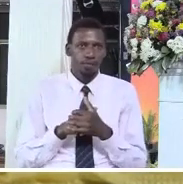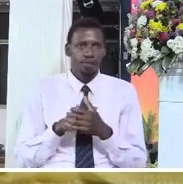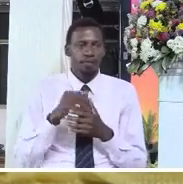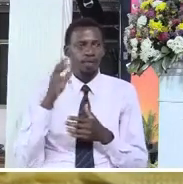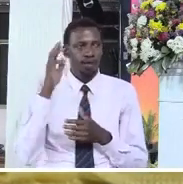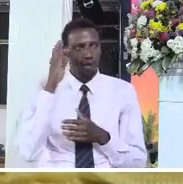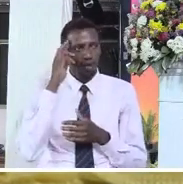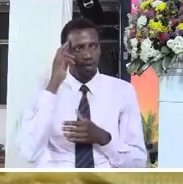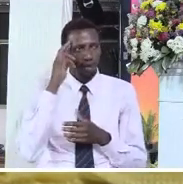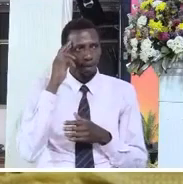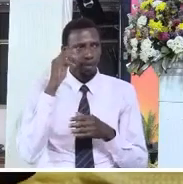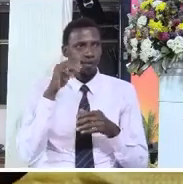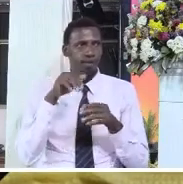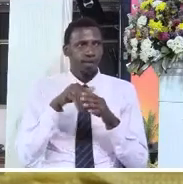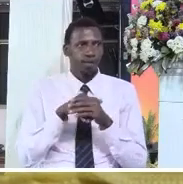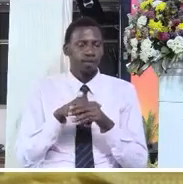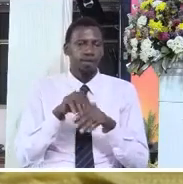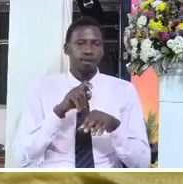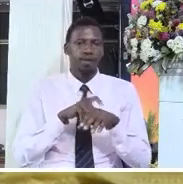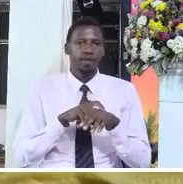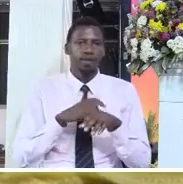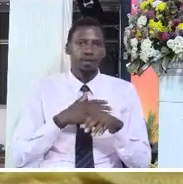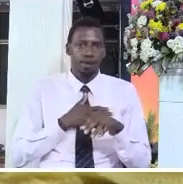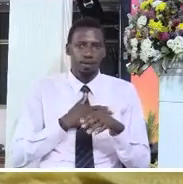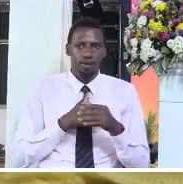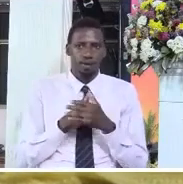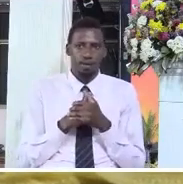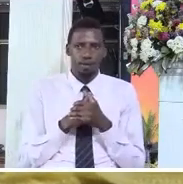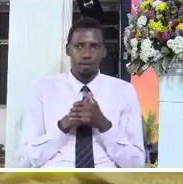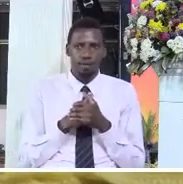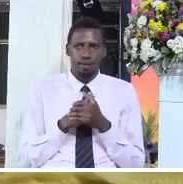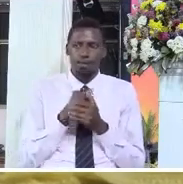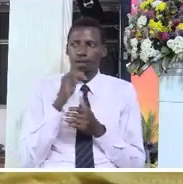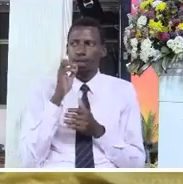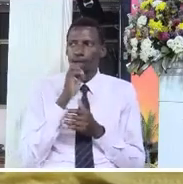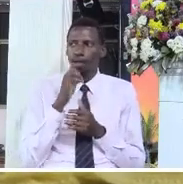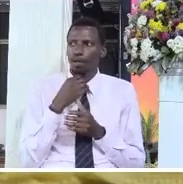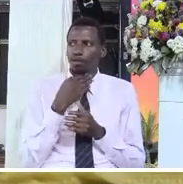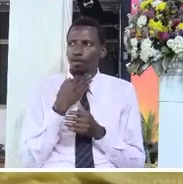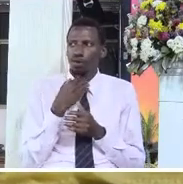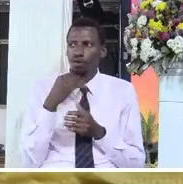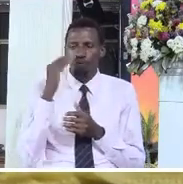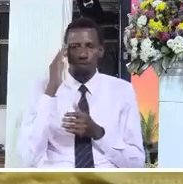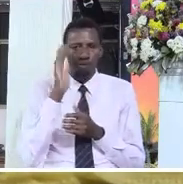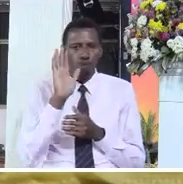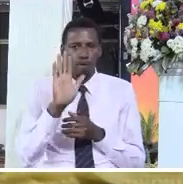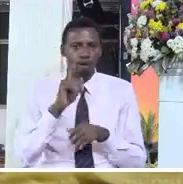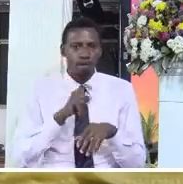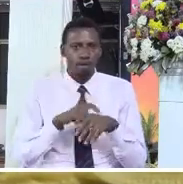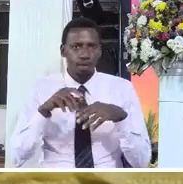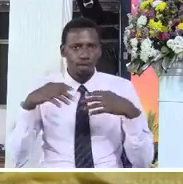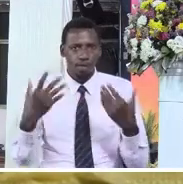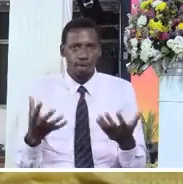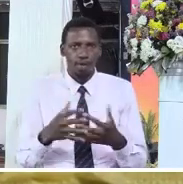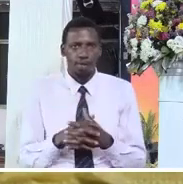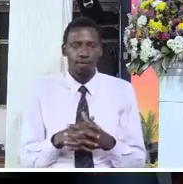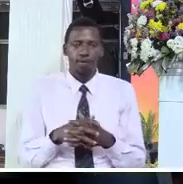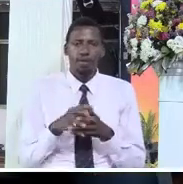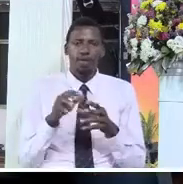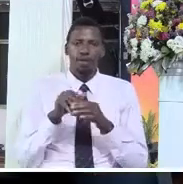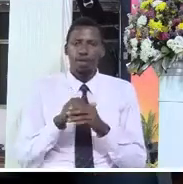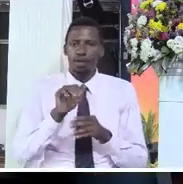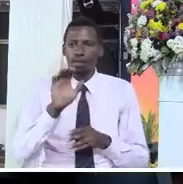reminded in our time. So, Elder, we want to know what your time looked like. How was it in your